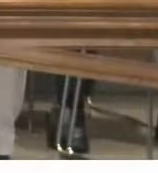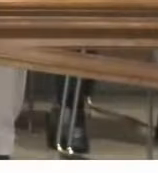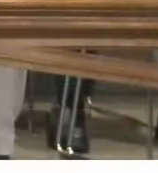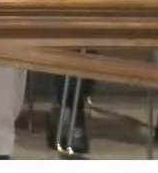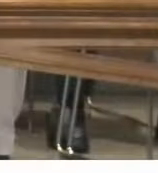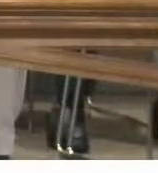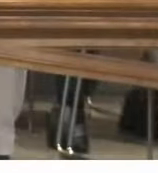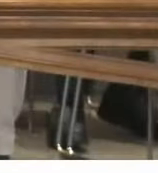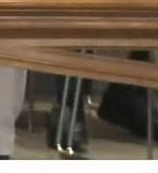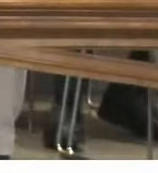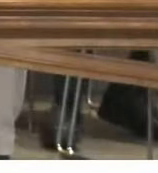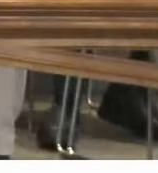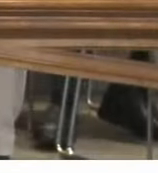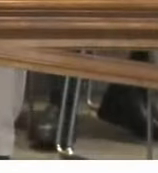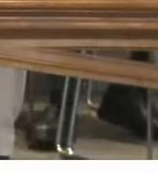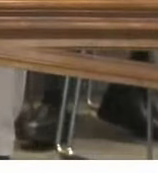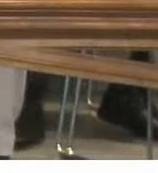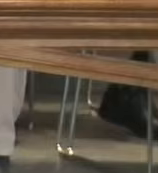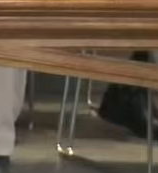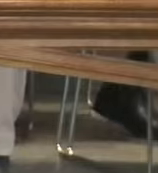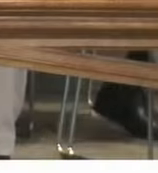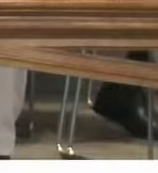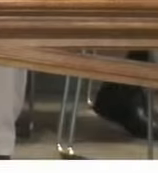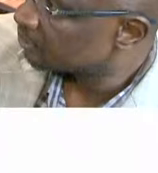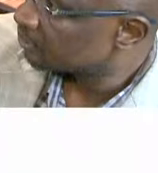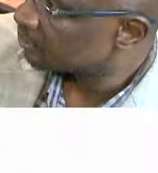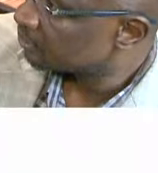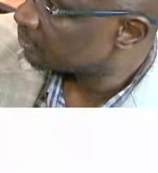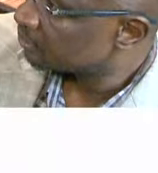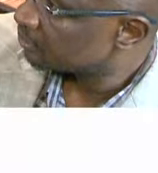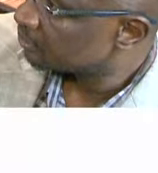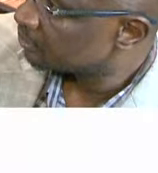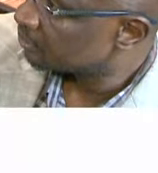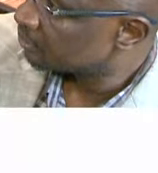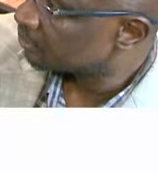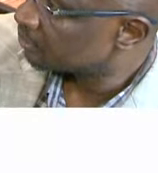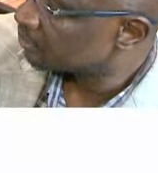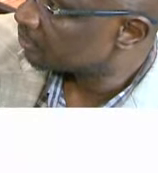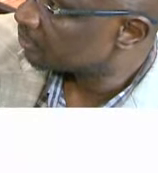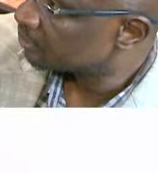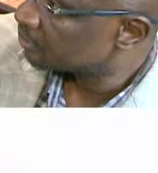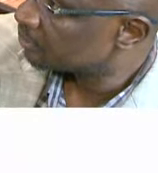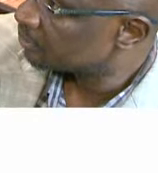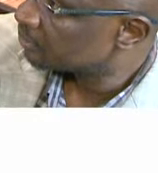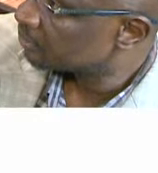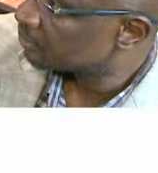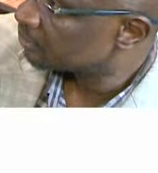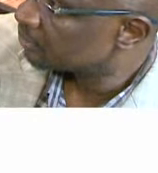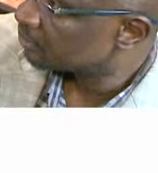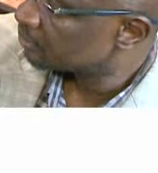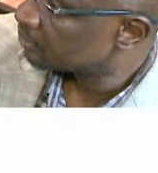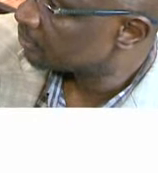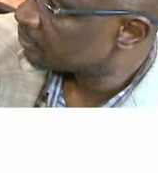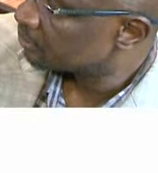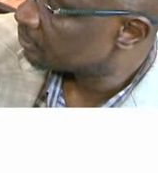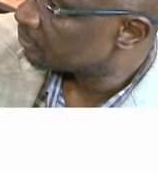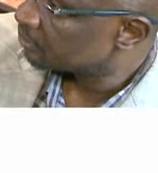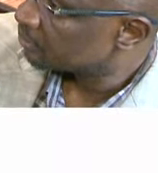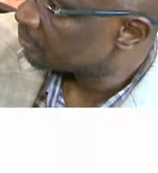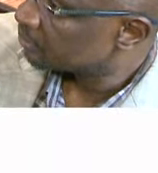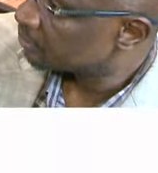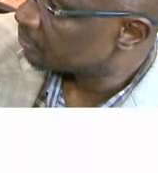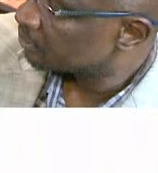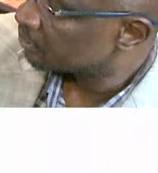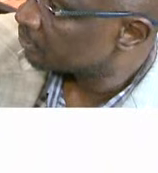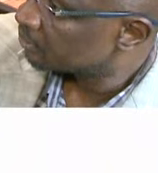alleluias. He is risen just as he said, for death is dead, love